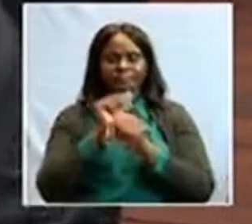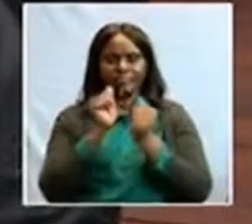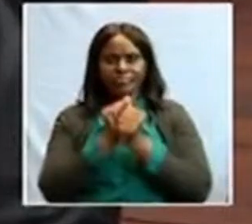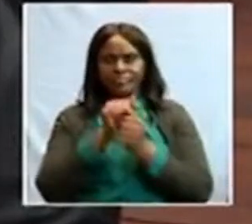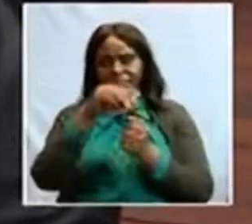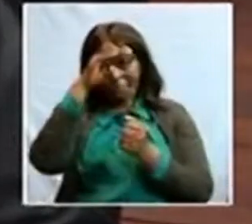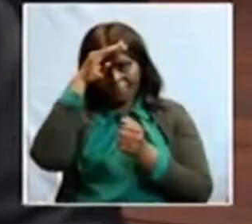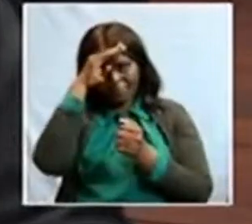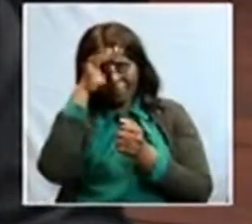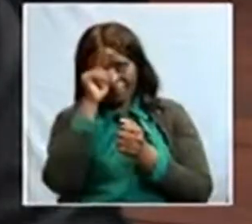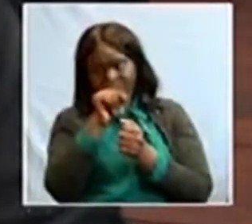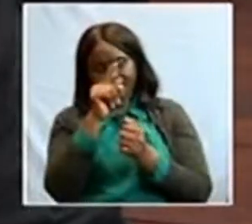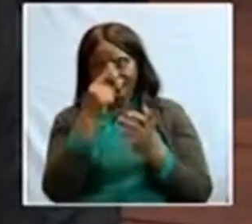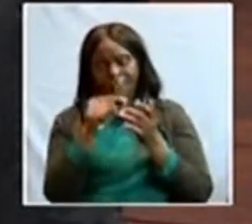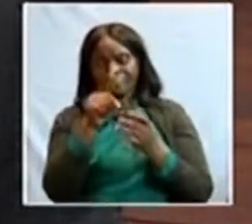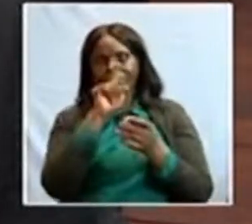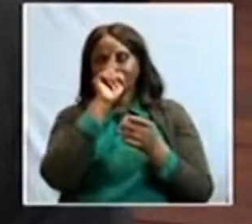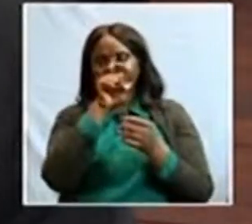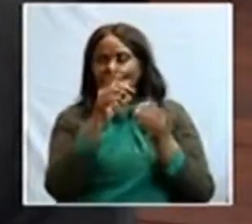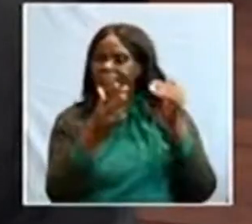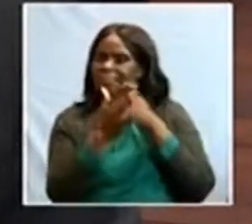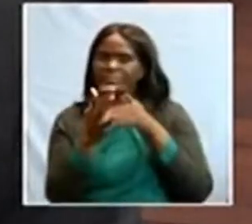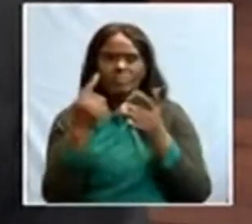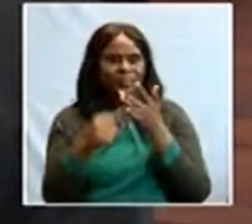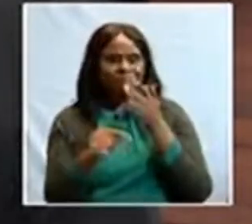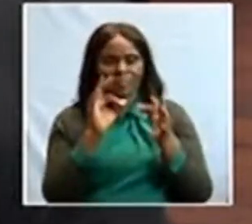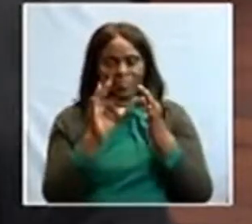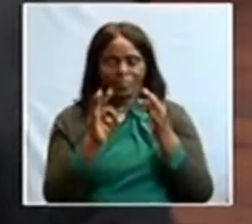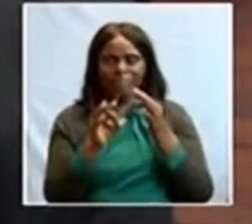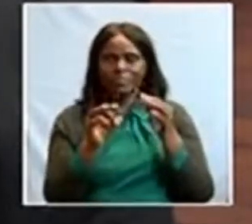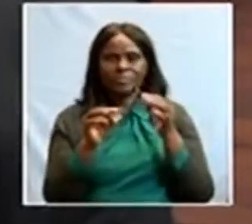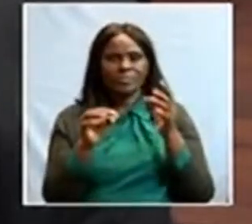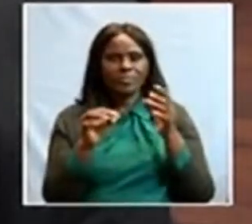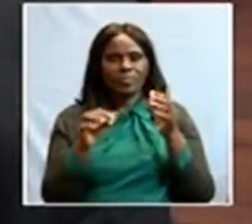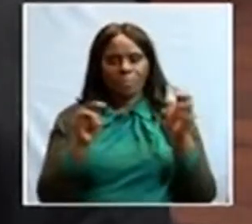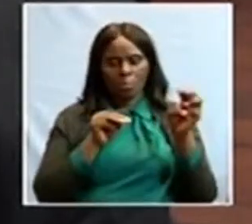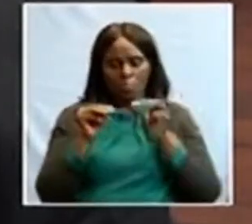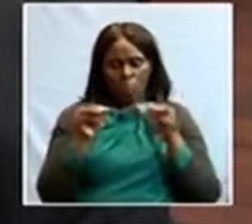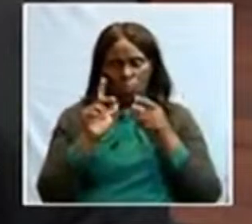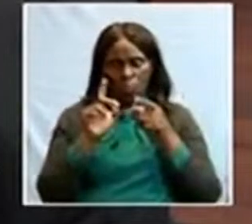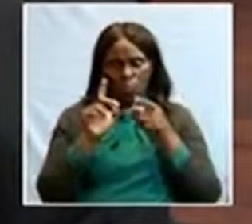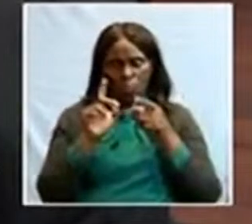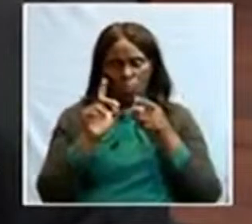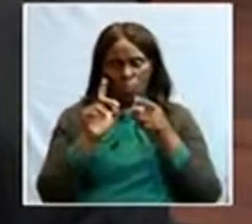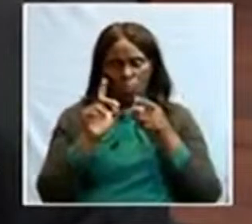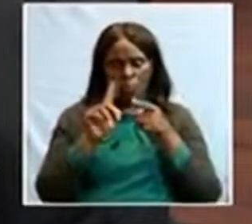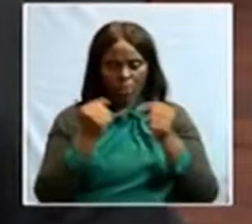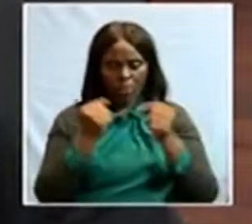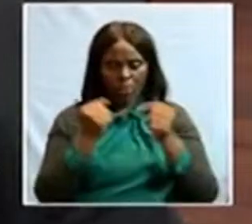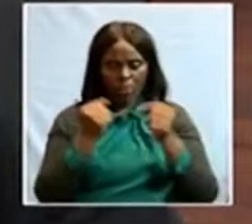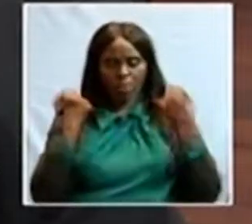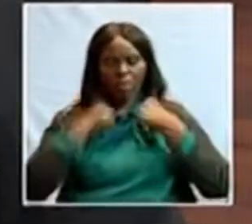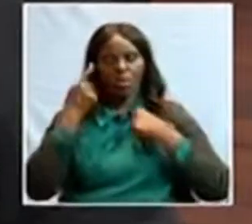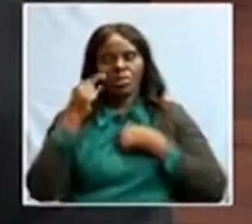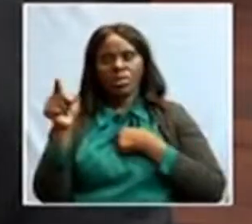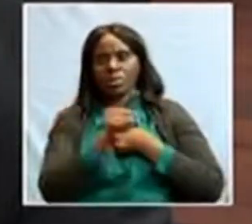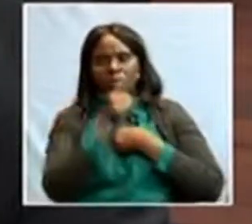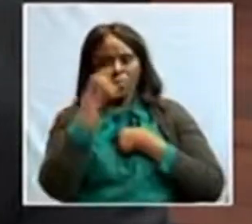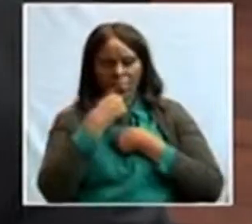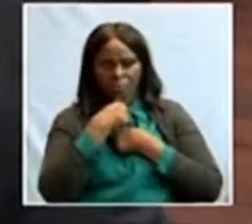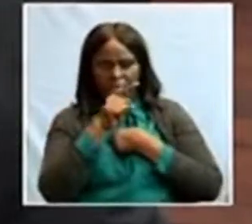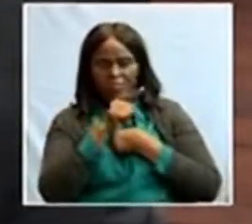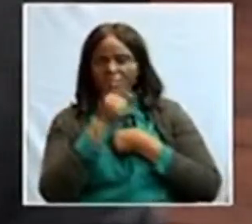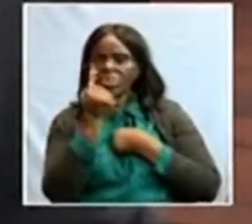alcohol. So what did we insure them against if we cannot manage to procure protective clothes for them? I think for me that